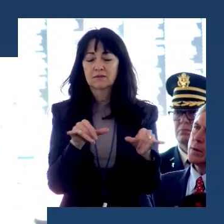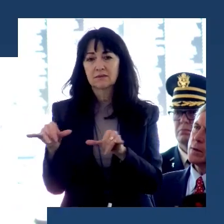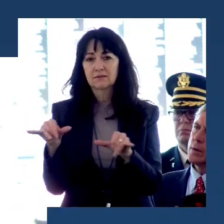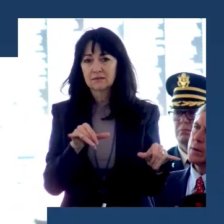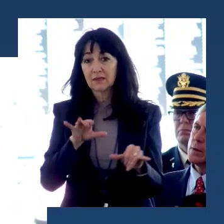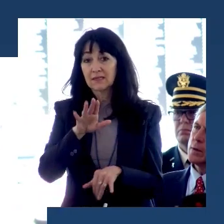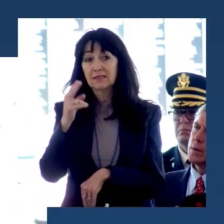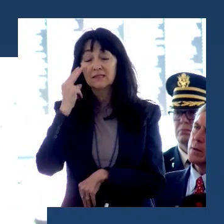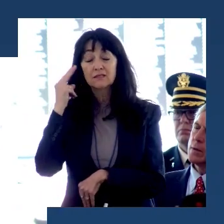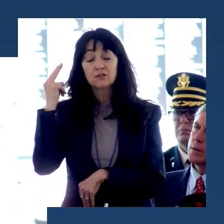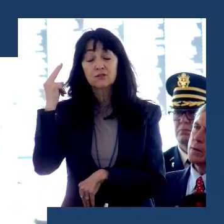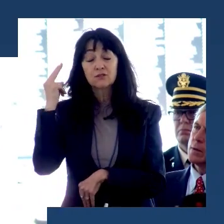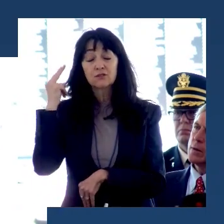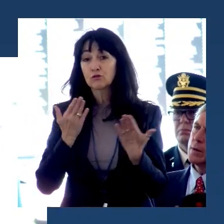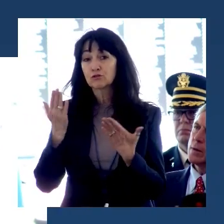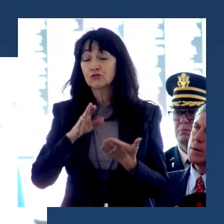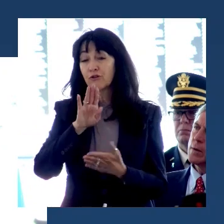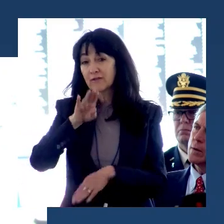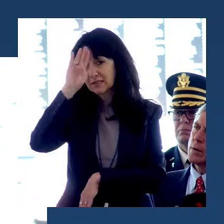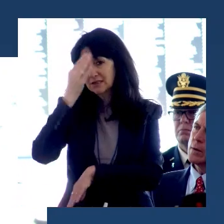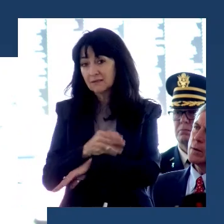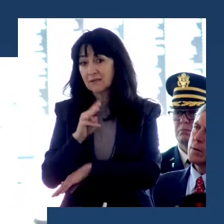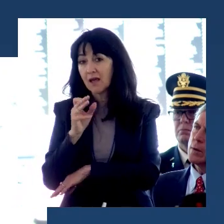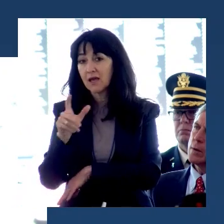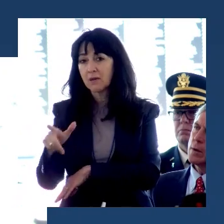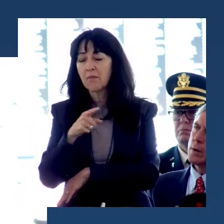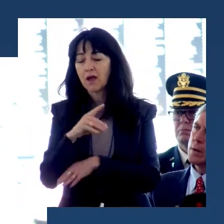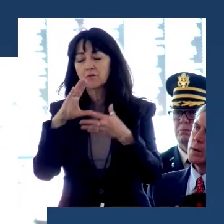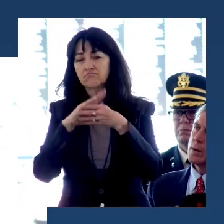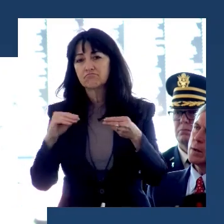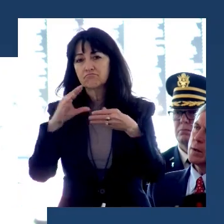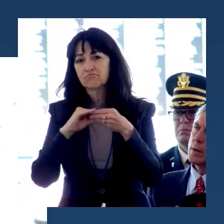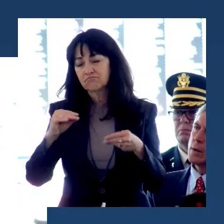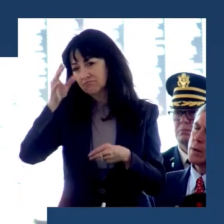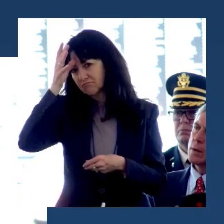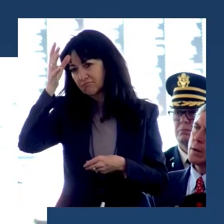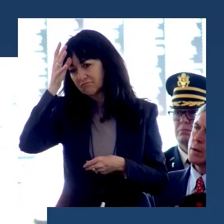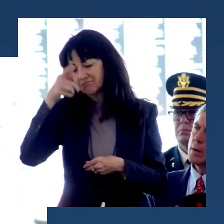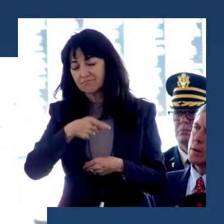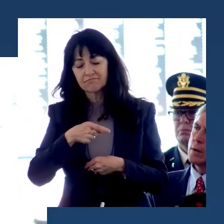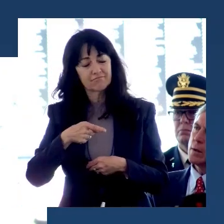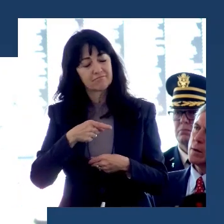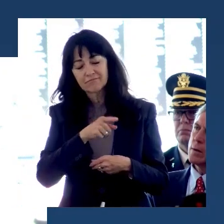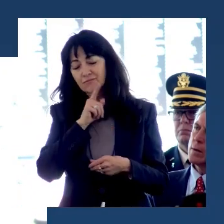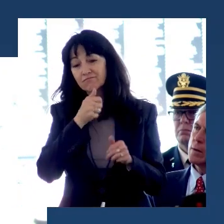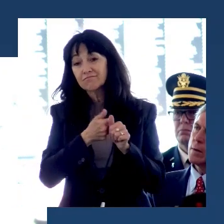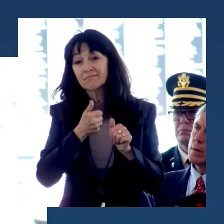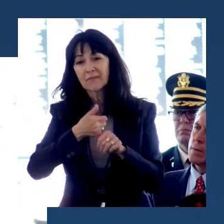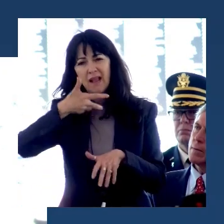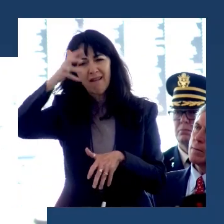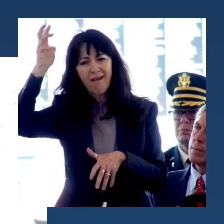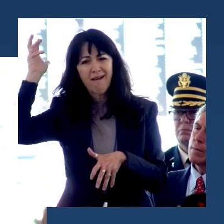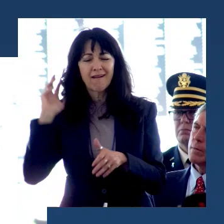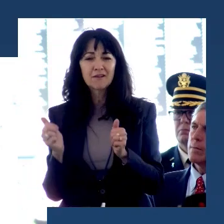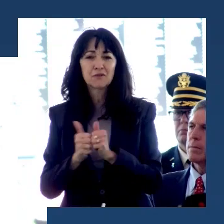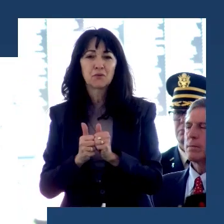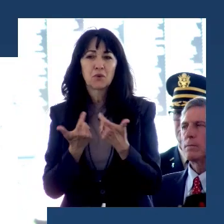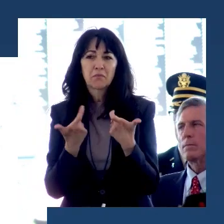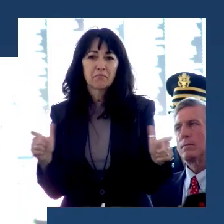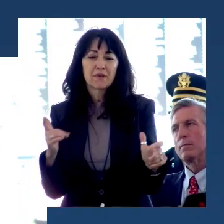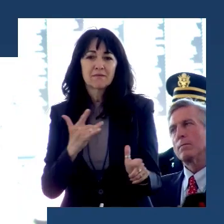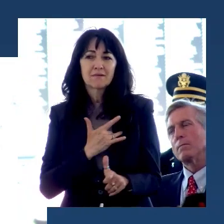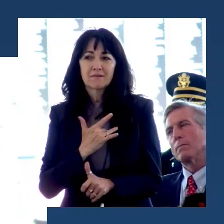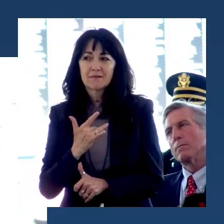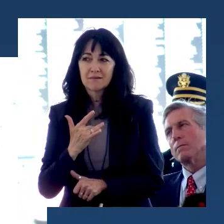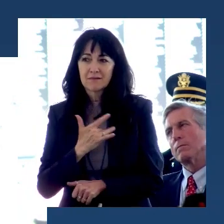in eulogizing his father, said he was a great lion with a big heart. And he went on to speak about